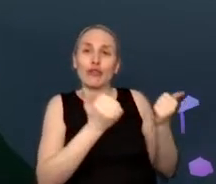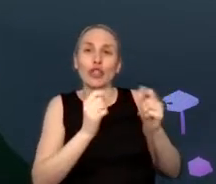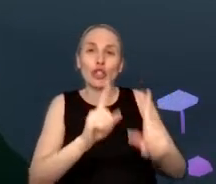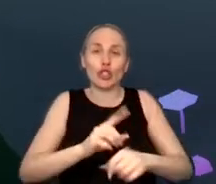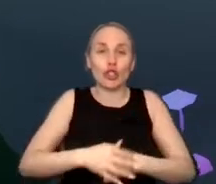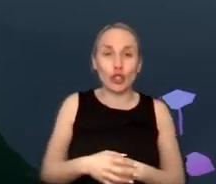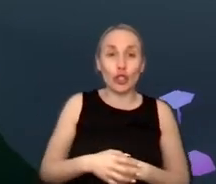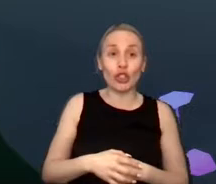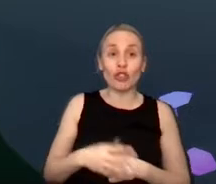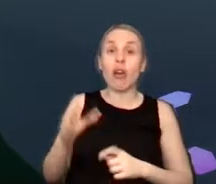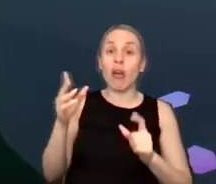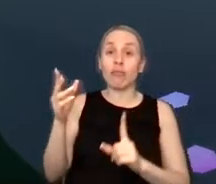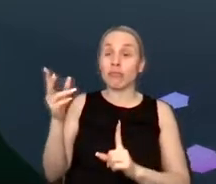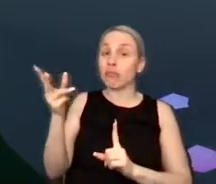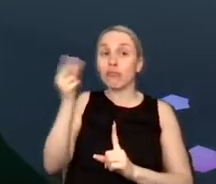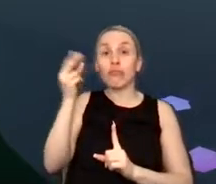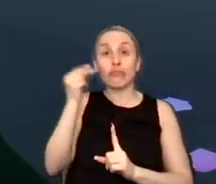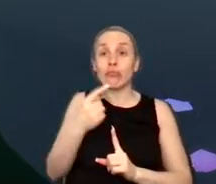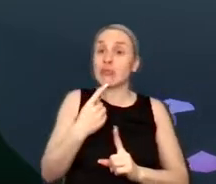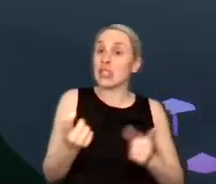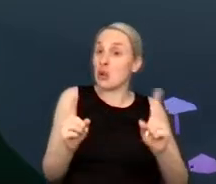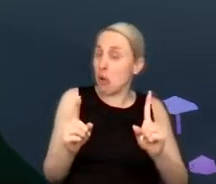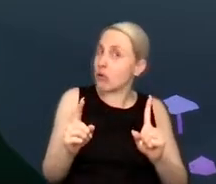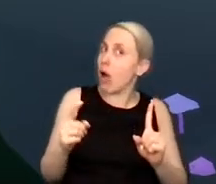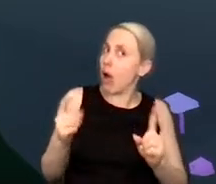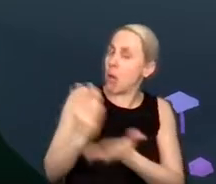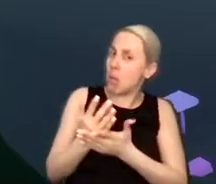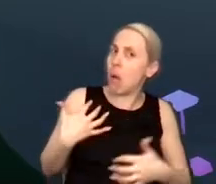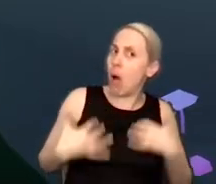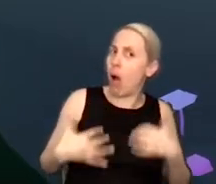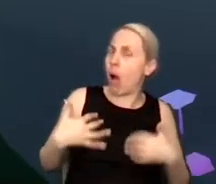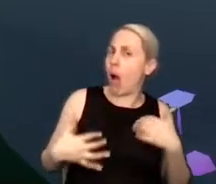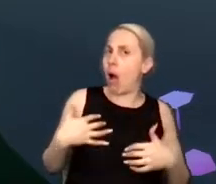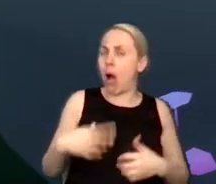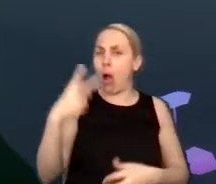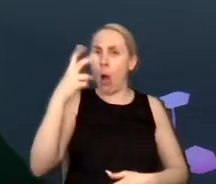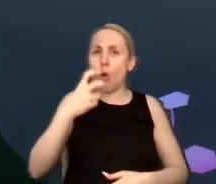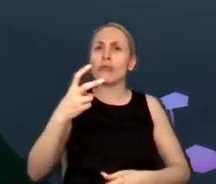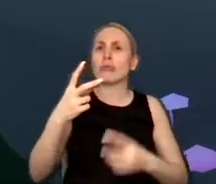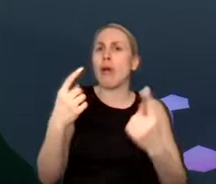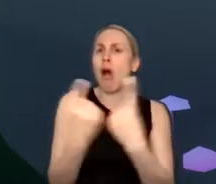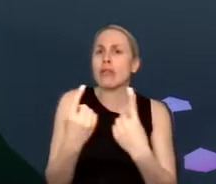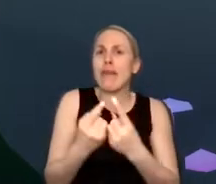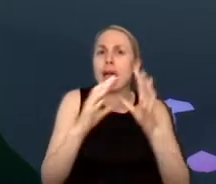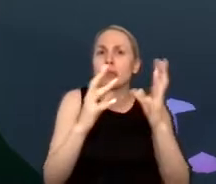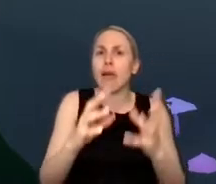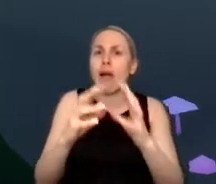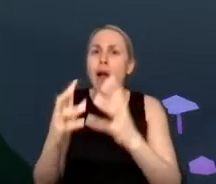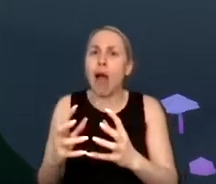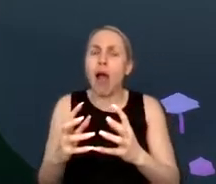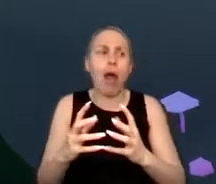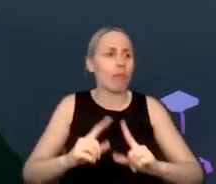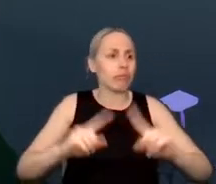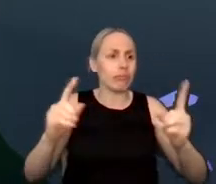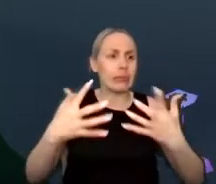also that like even in these analyses of prehistoric artifacts, there's like seeing the different types of technical